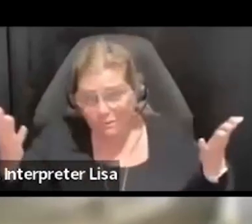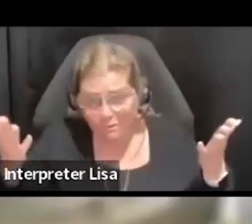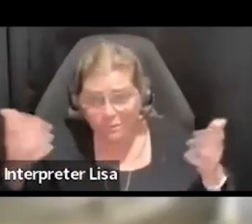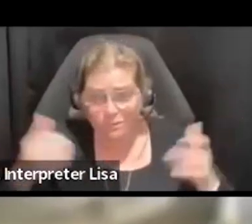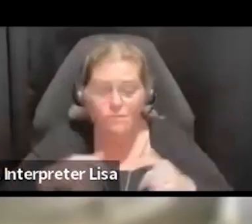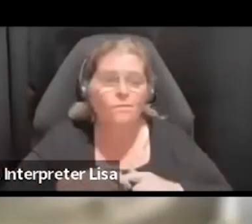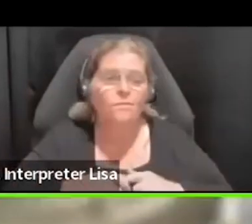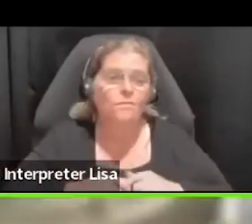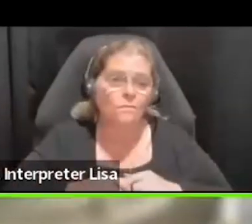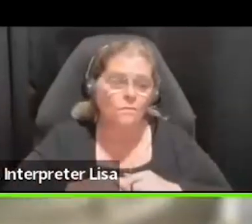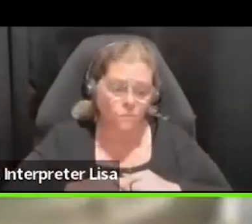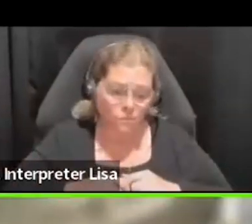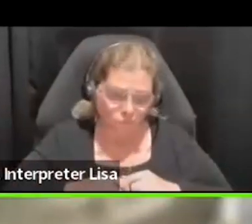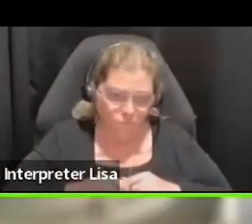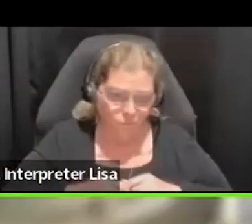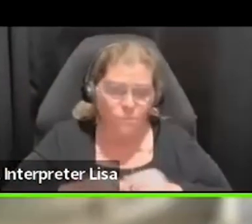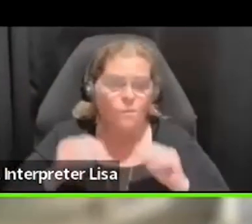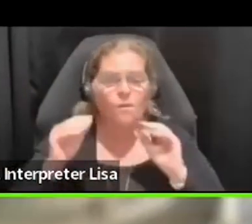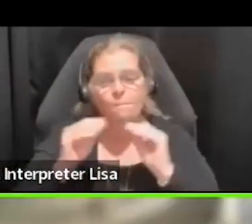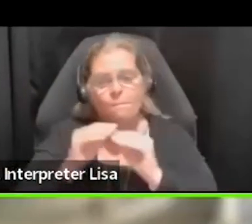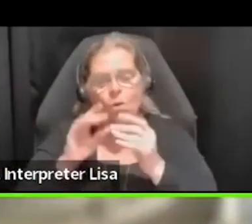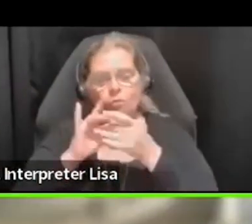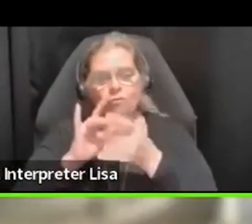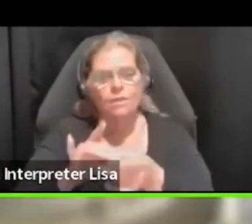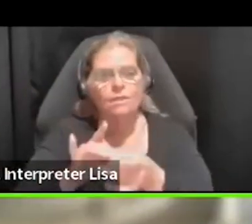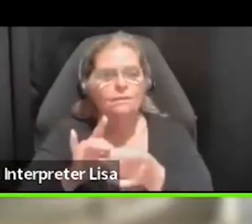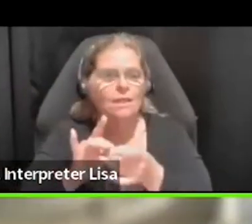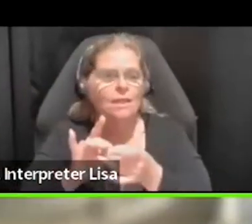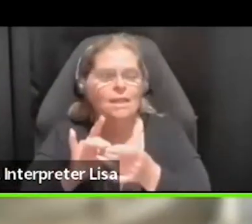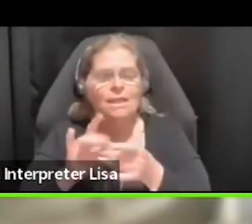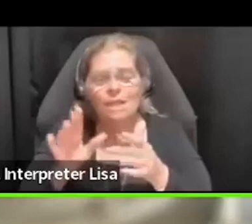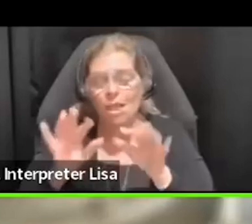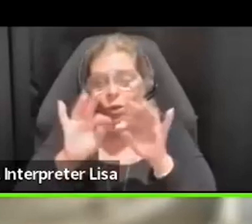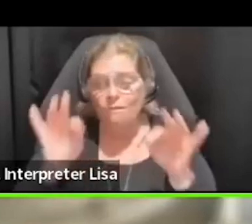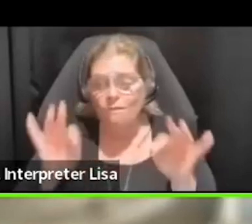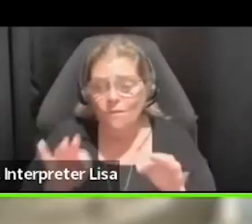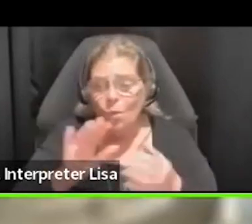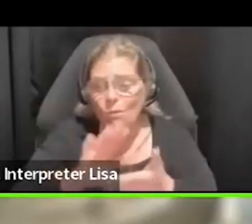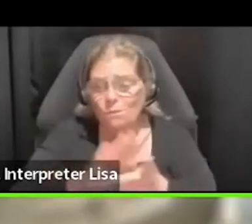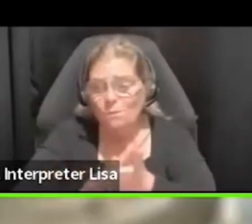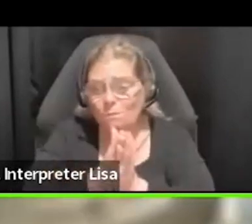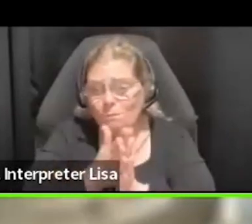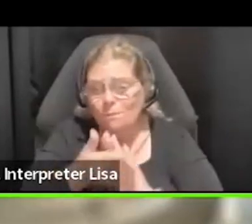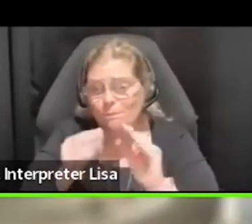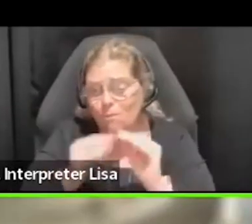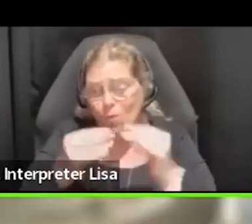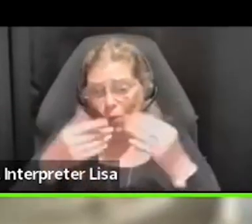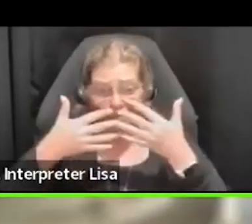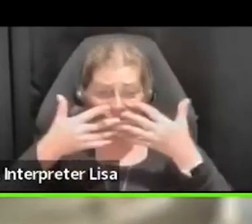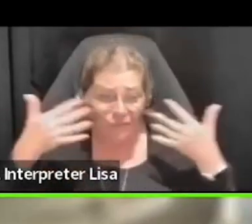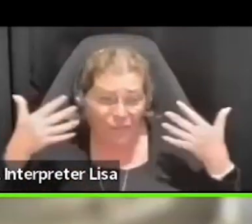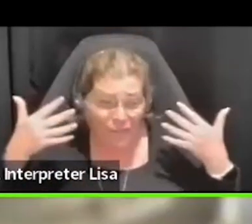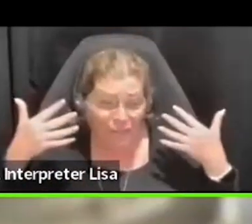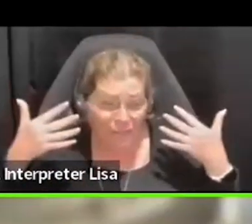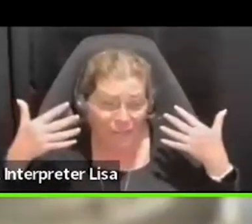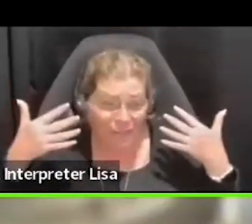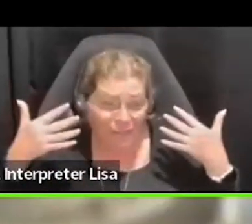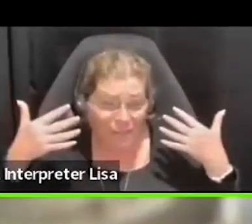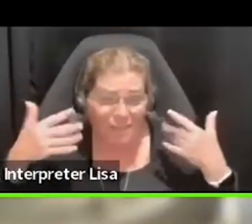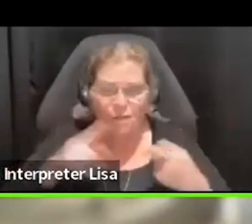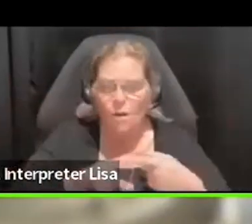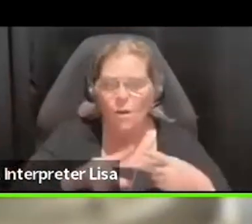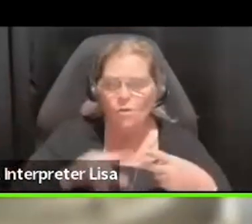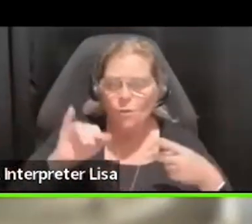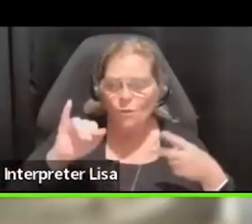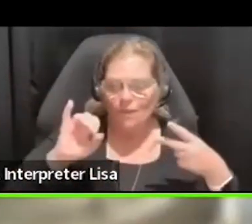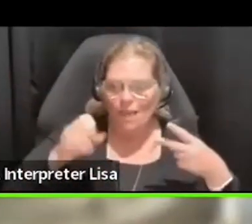more in terms of making some of the forms more friendlier and other parts that go along with the IEP